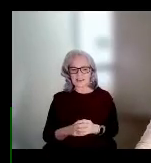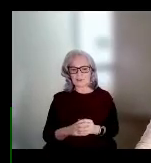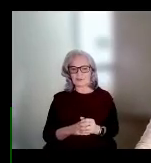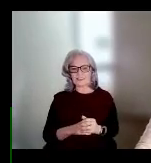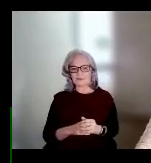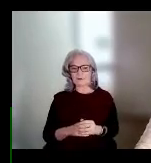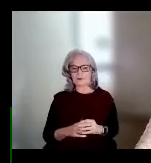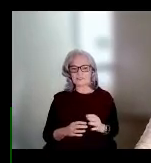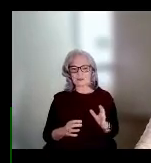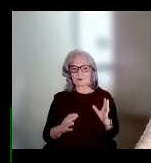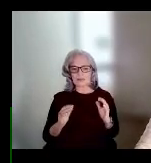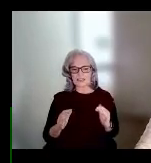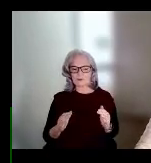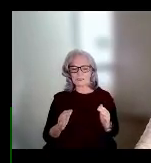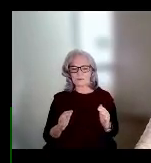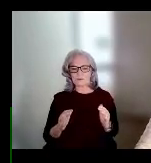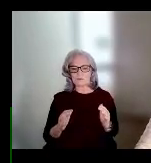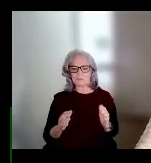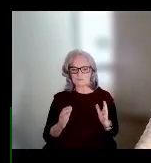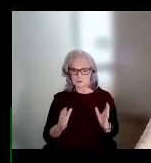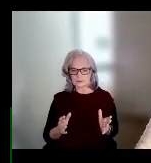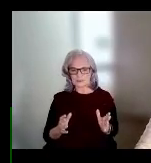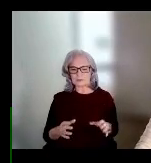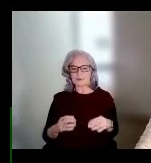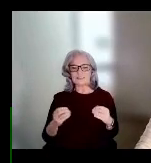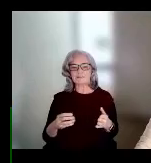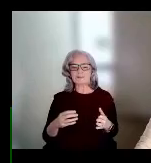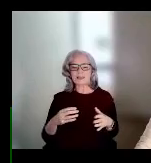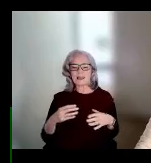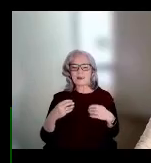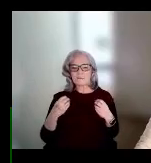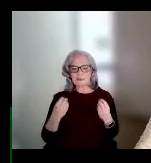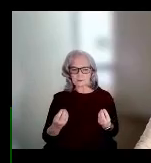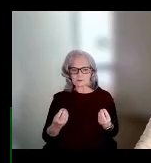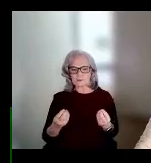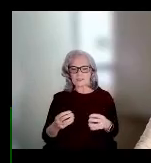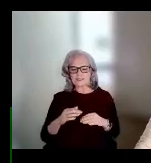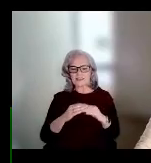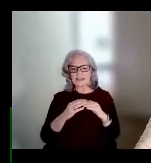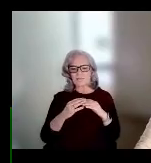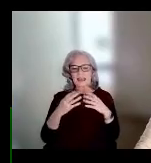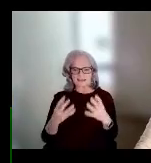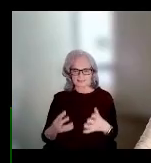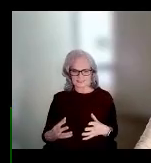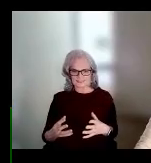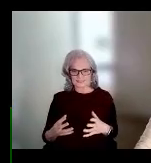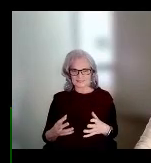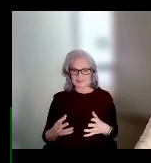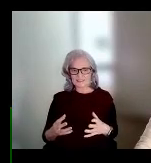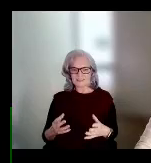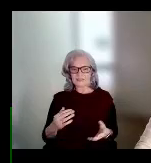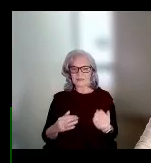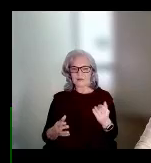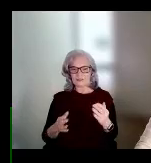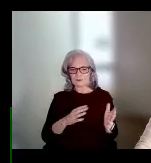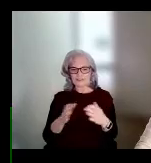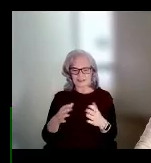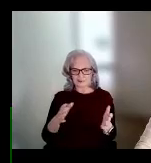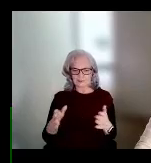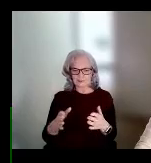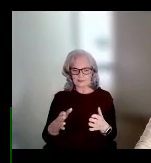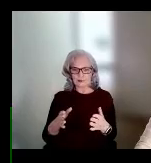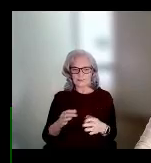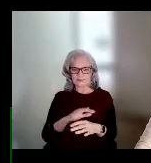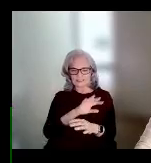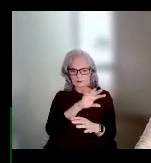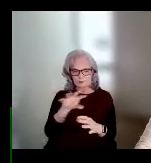everybody's standing on the same box, and what equity would mean, because it gives people the same access. So even though they're all